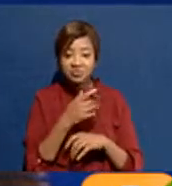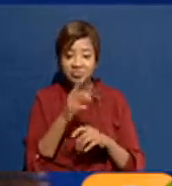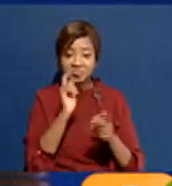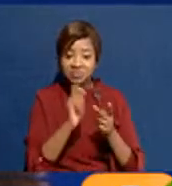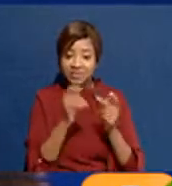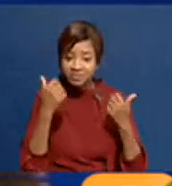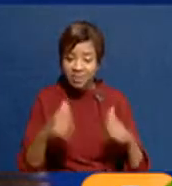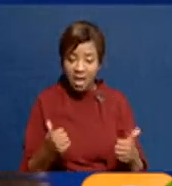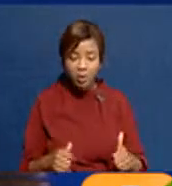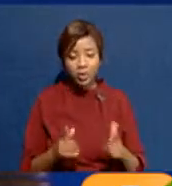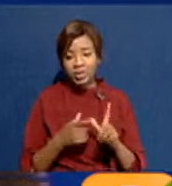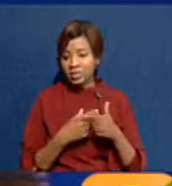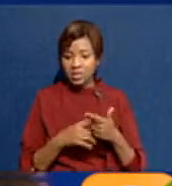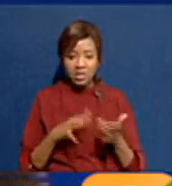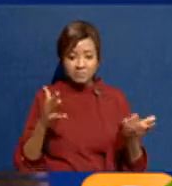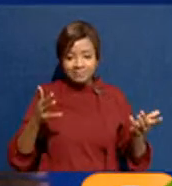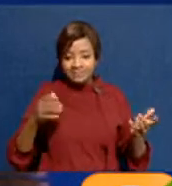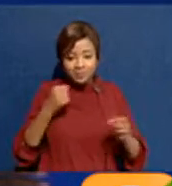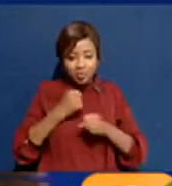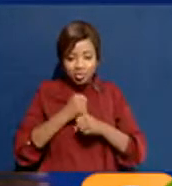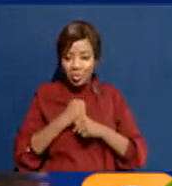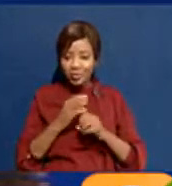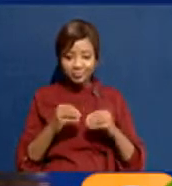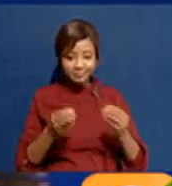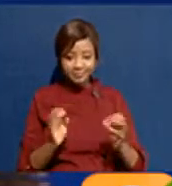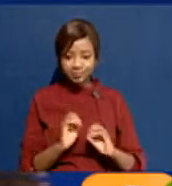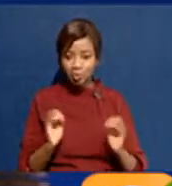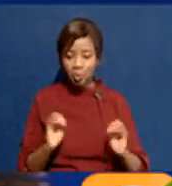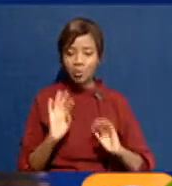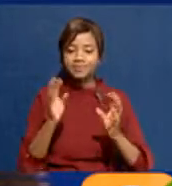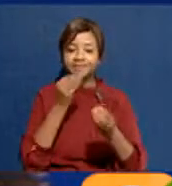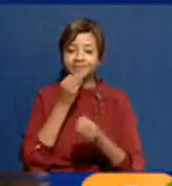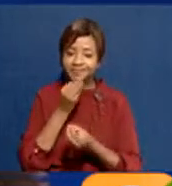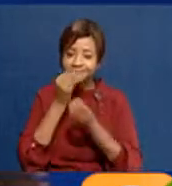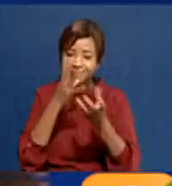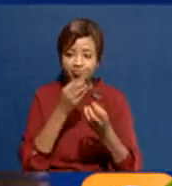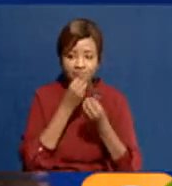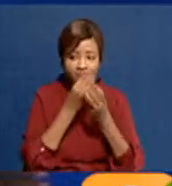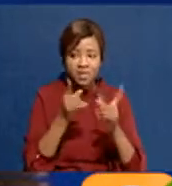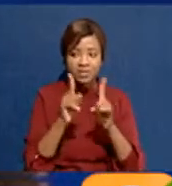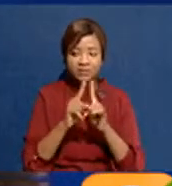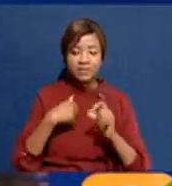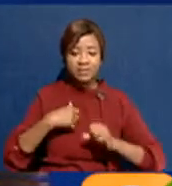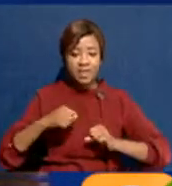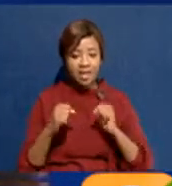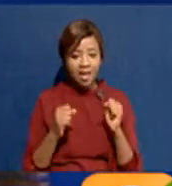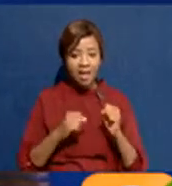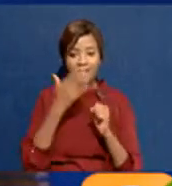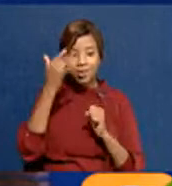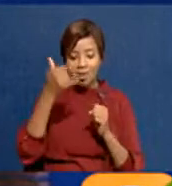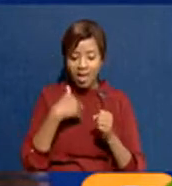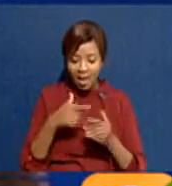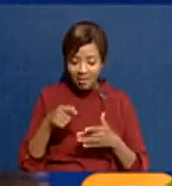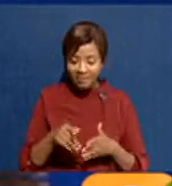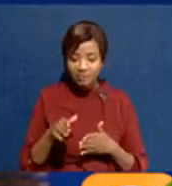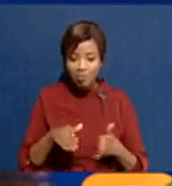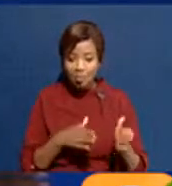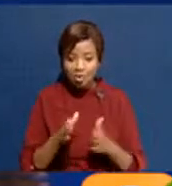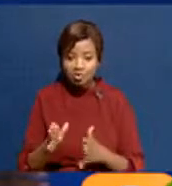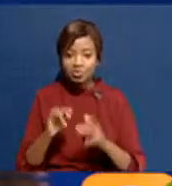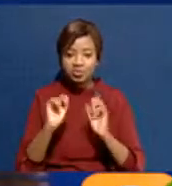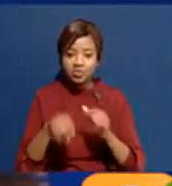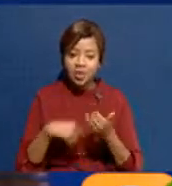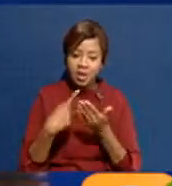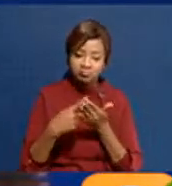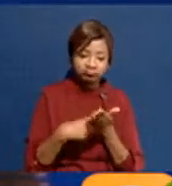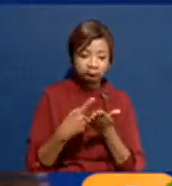that is number one. Number two, information, information, information. I'm grateful that we have this platform which we are using to talk